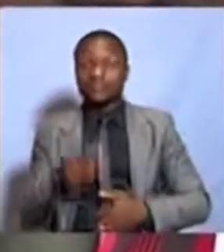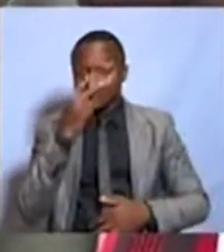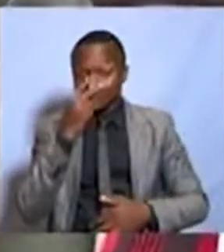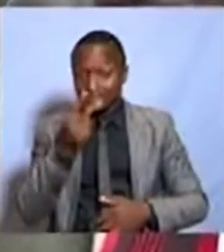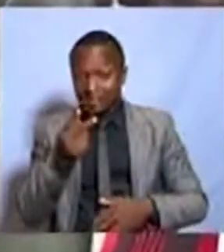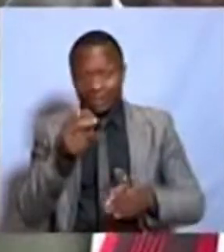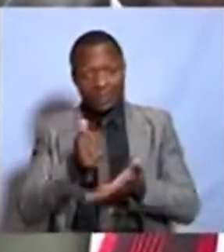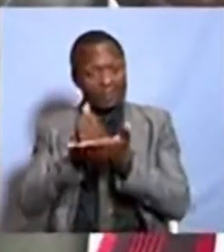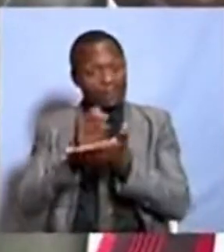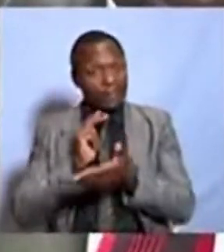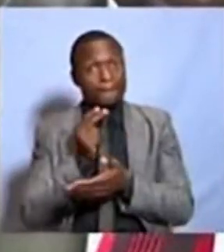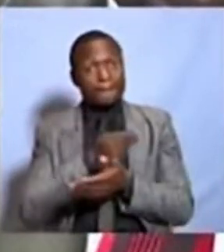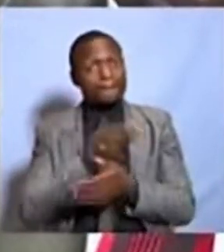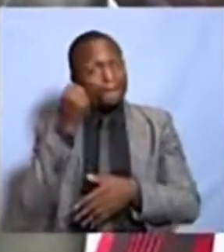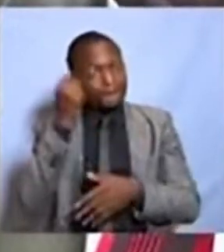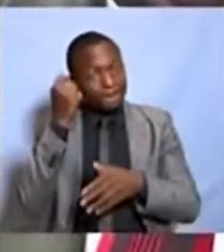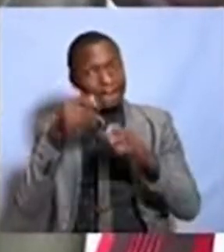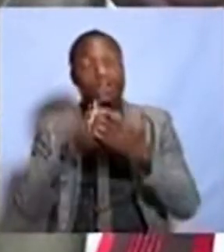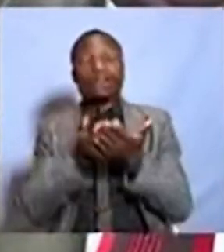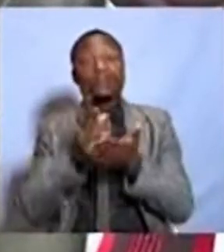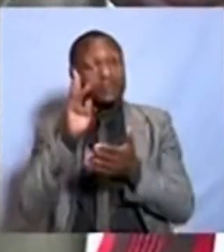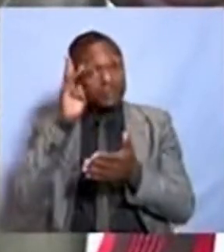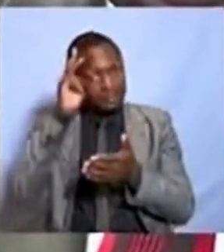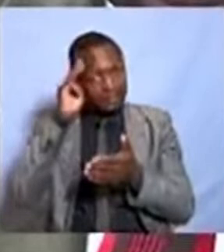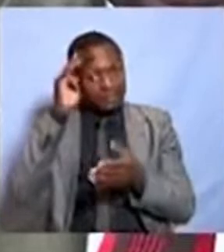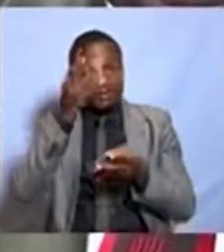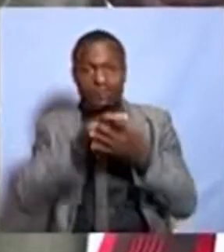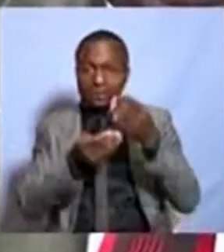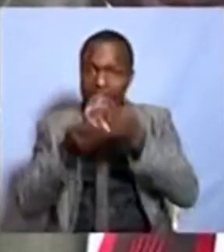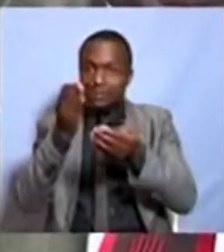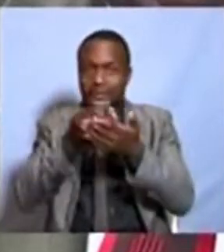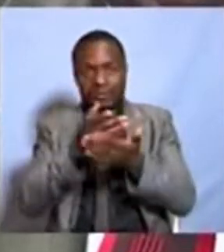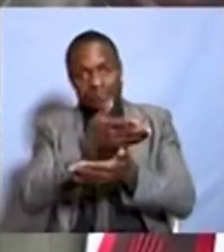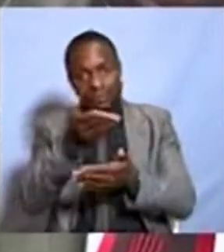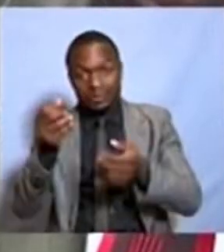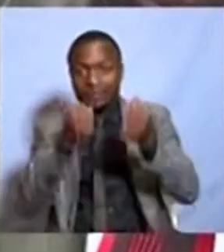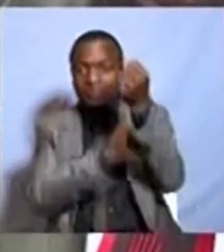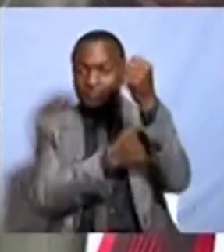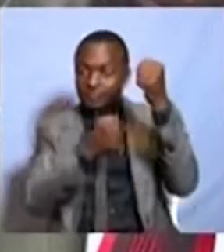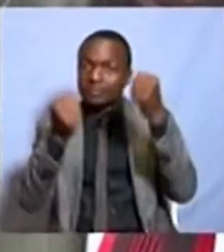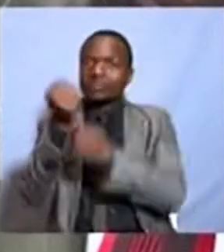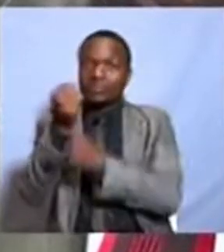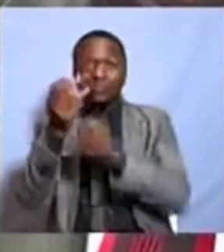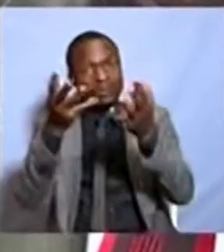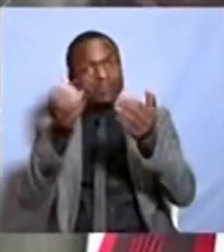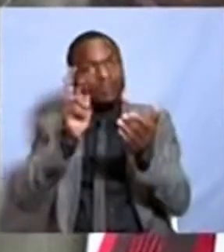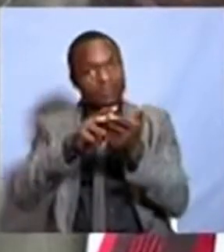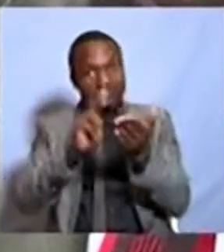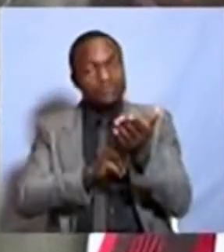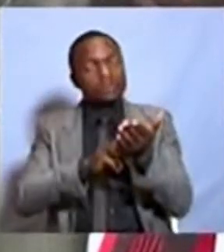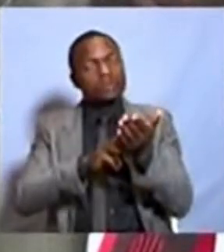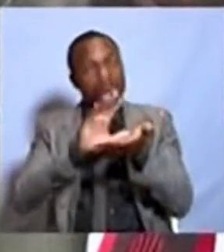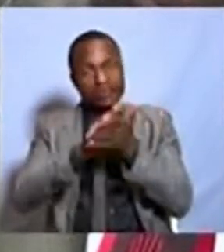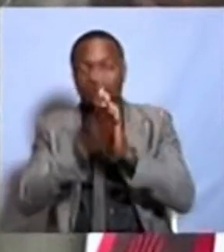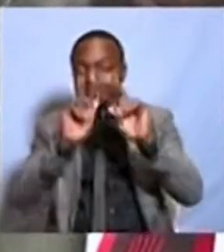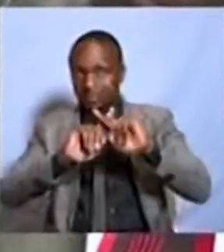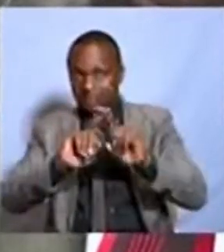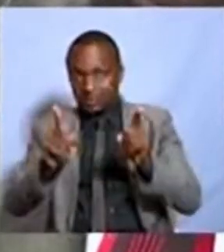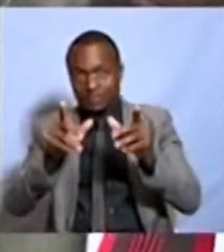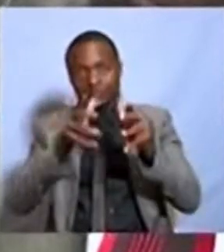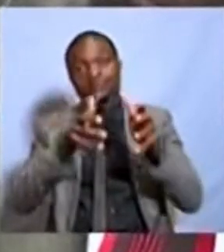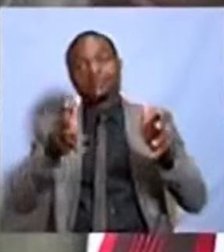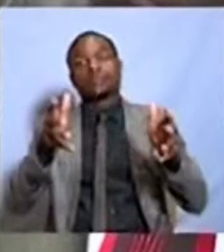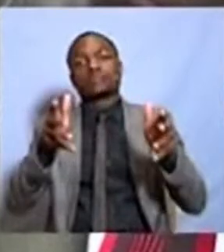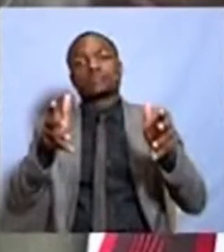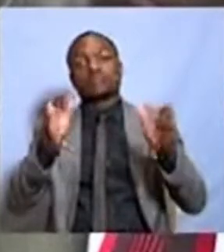us understand how these ministries are contributing to those pillars. We want our reports to be different from the expanded,